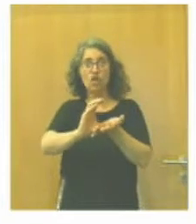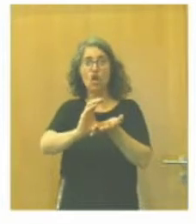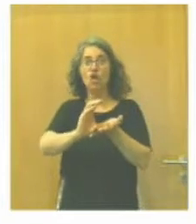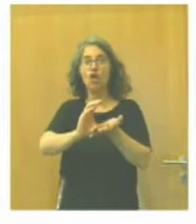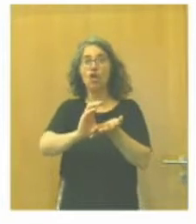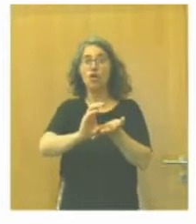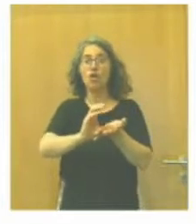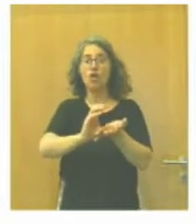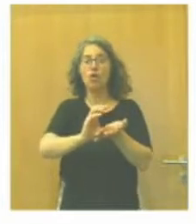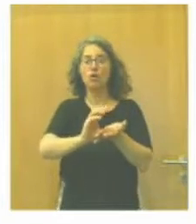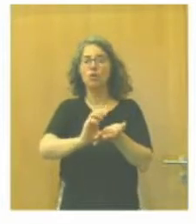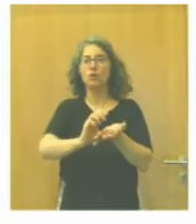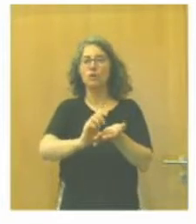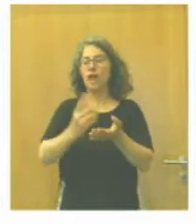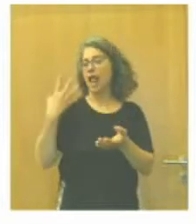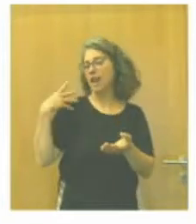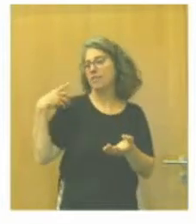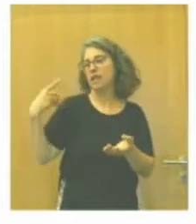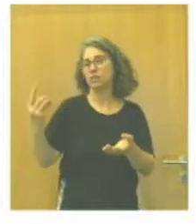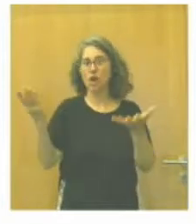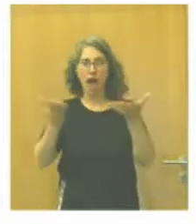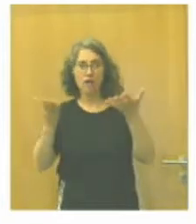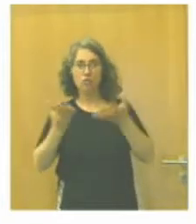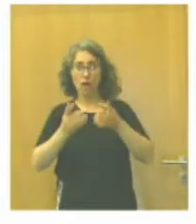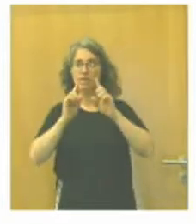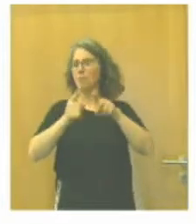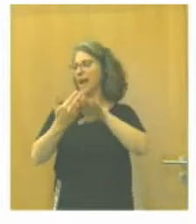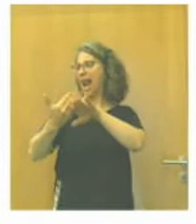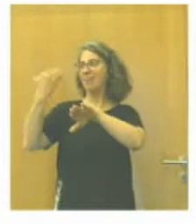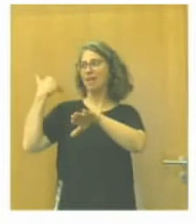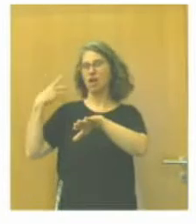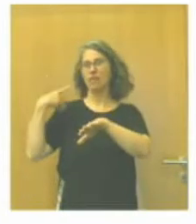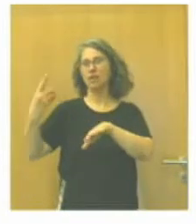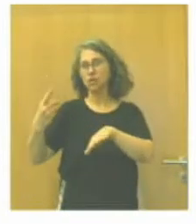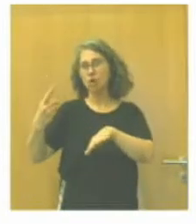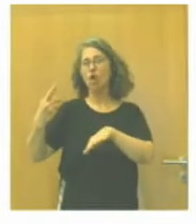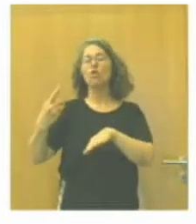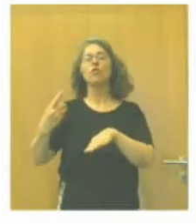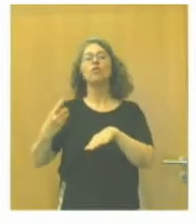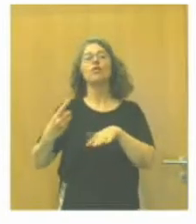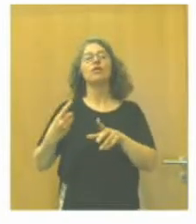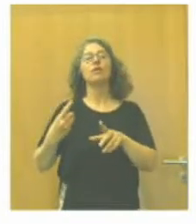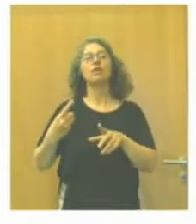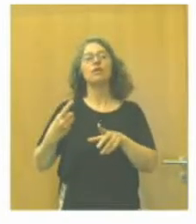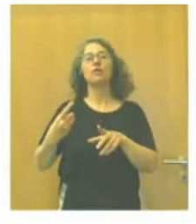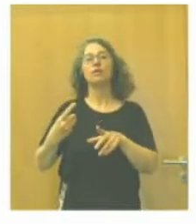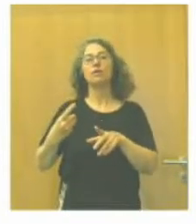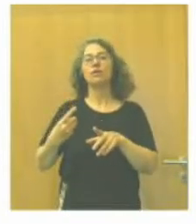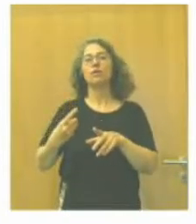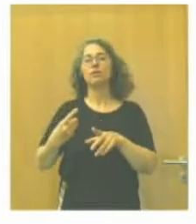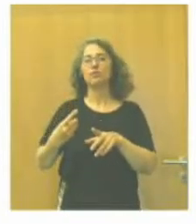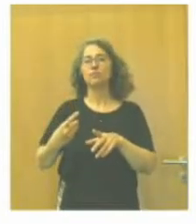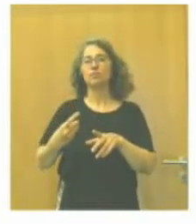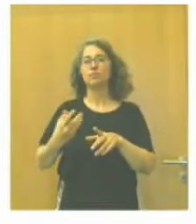at WHO OMS, and Shekhar Saxena, who was a former director at WHO for mental health, is a co-author